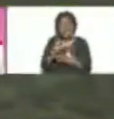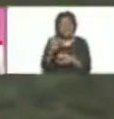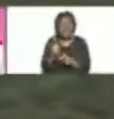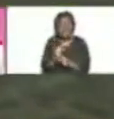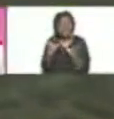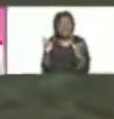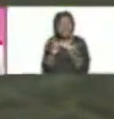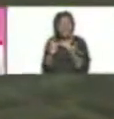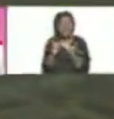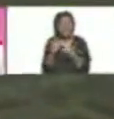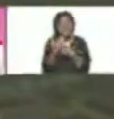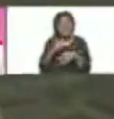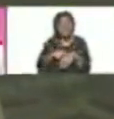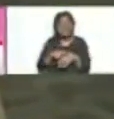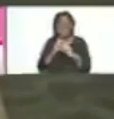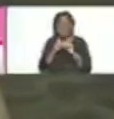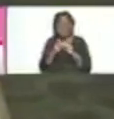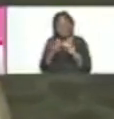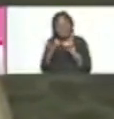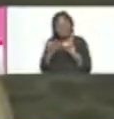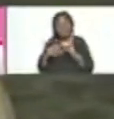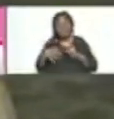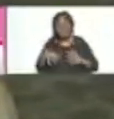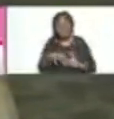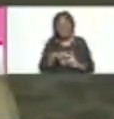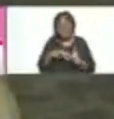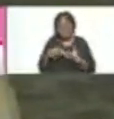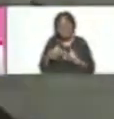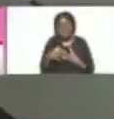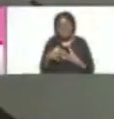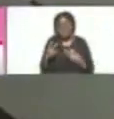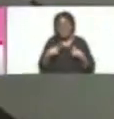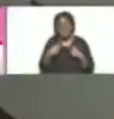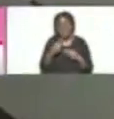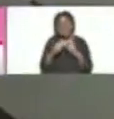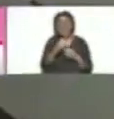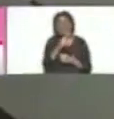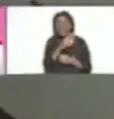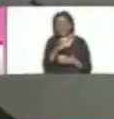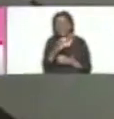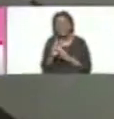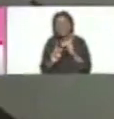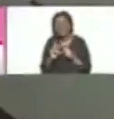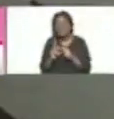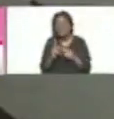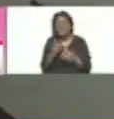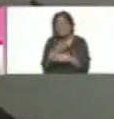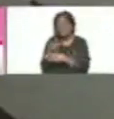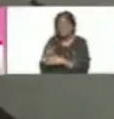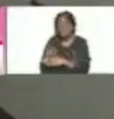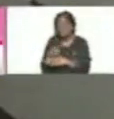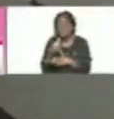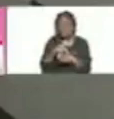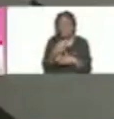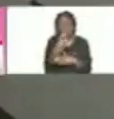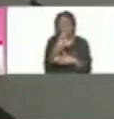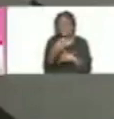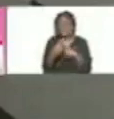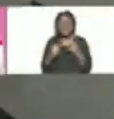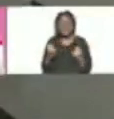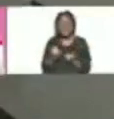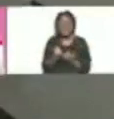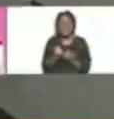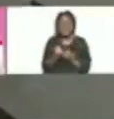complicated. So we have an army of roughly 100 people distributed in 14 teams that are